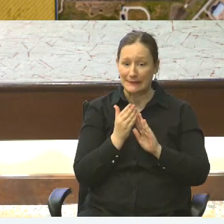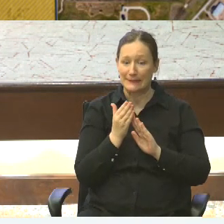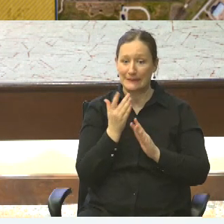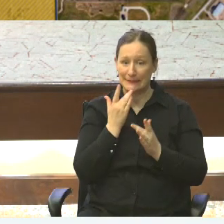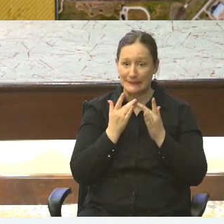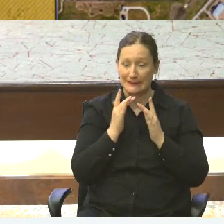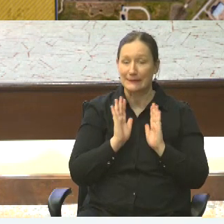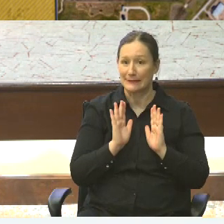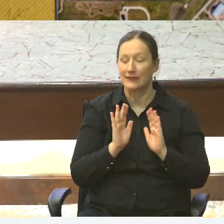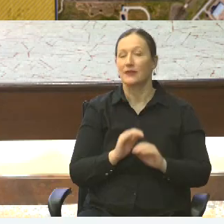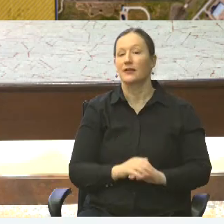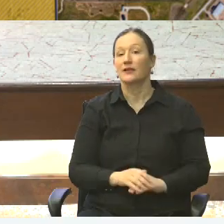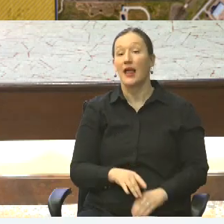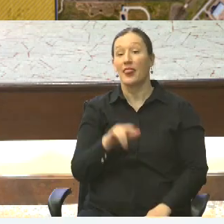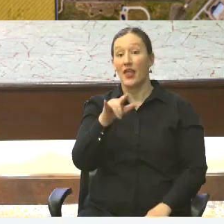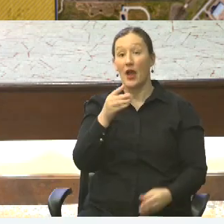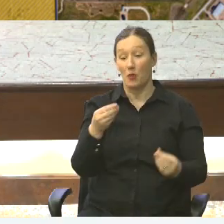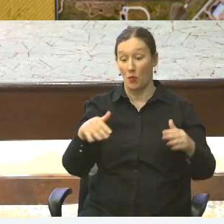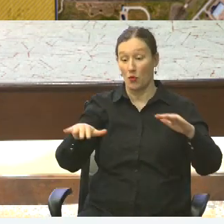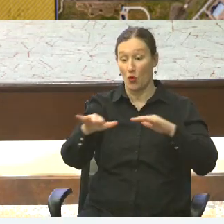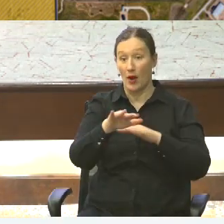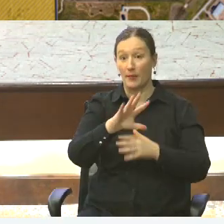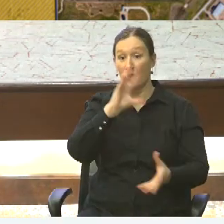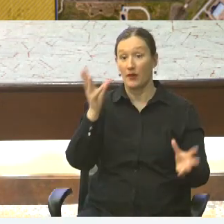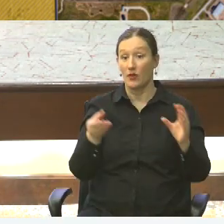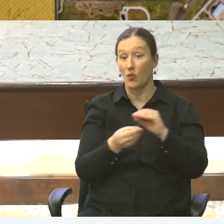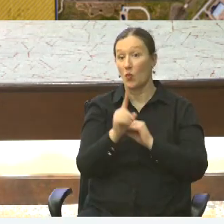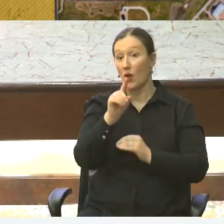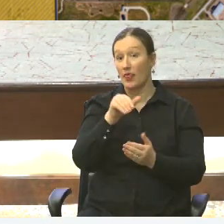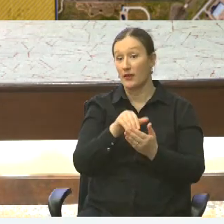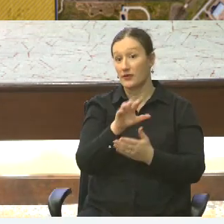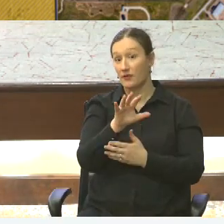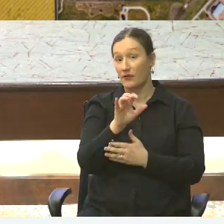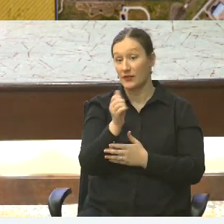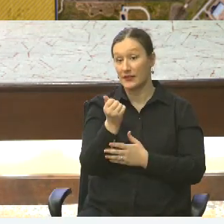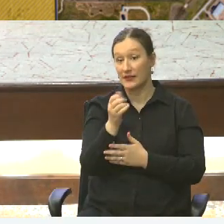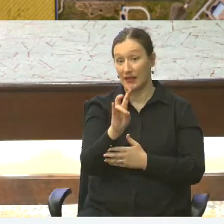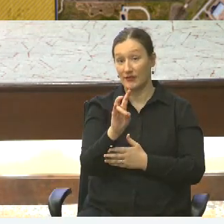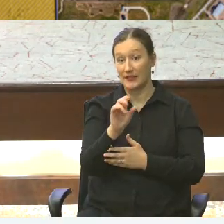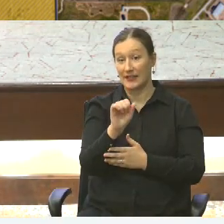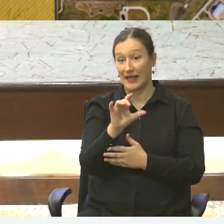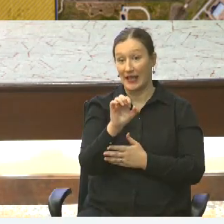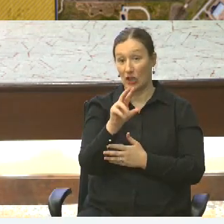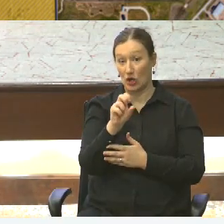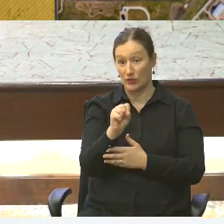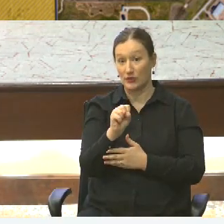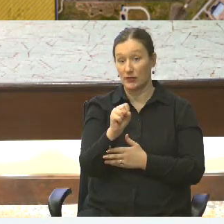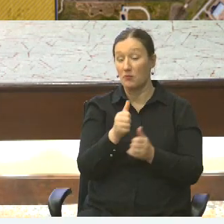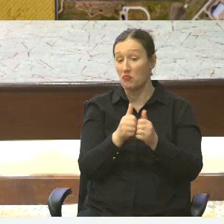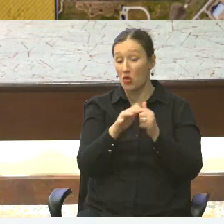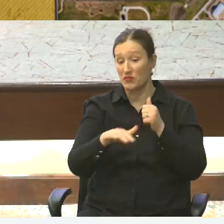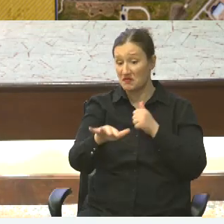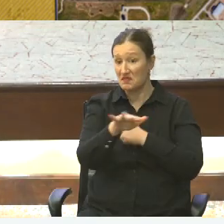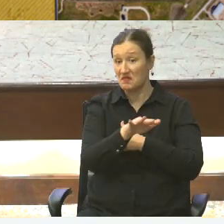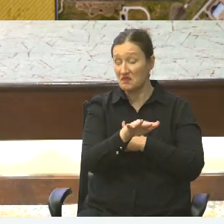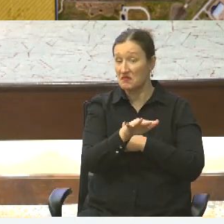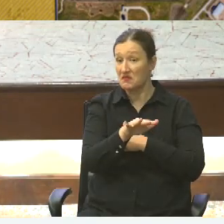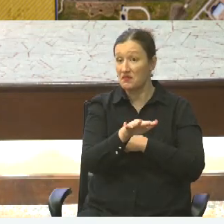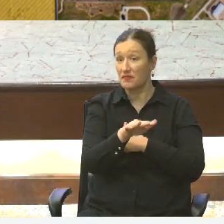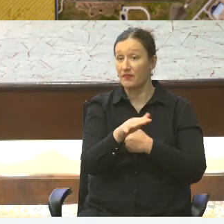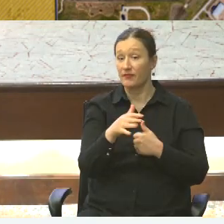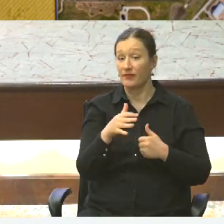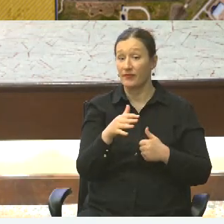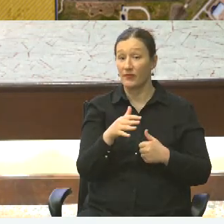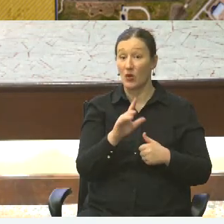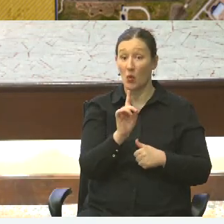The airport property is comprised of a total of 1,517 total acres, most of which is encompassed by the